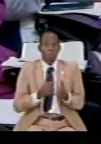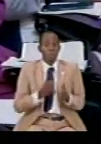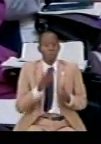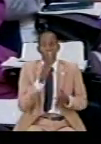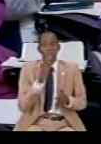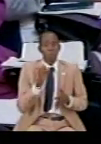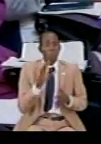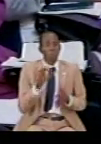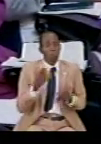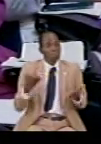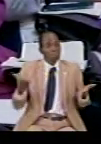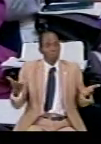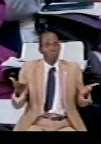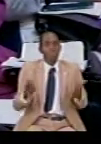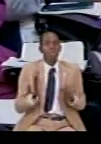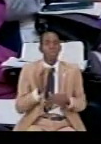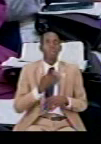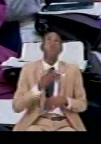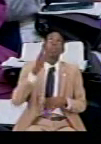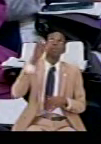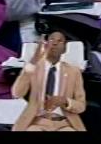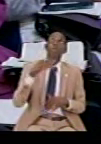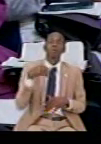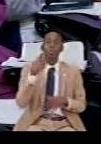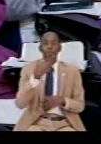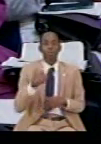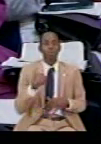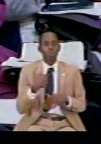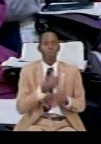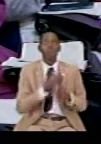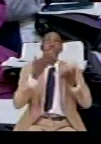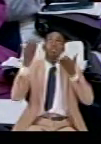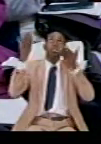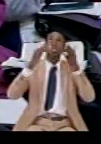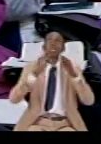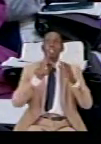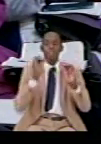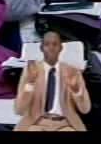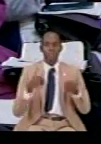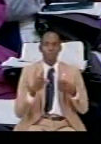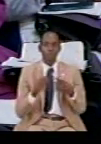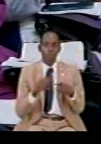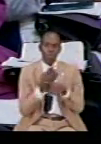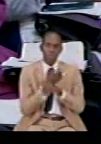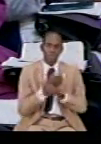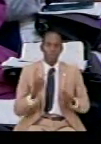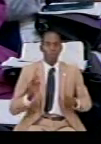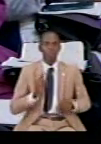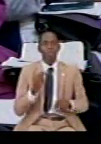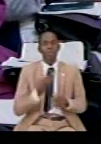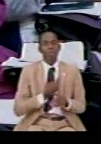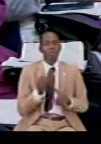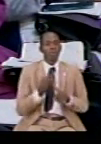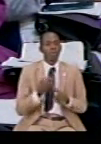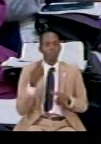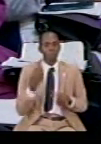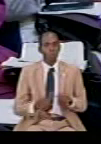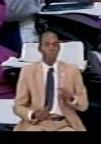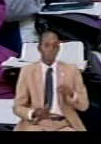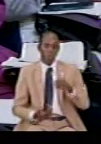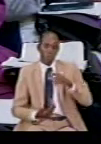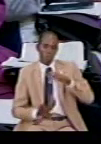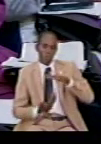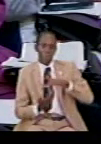if it be so, our God whom we serve is able to deliver us from the burning